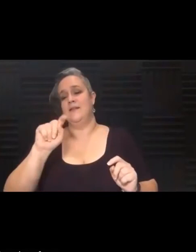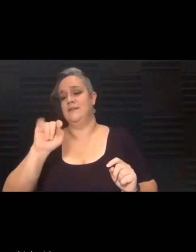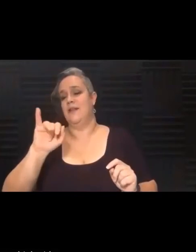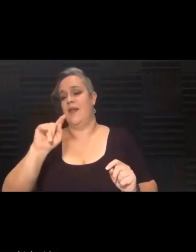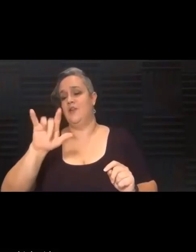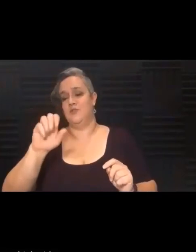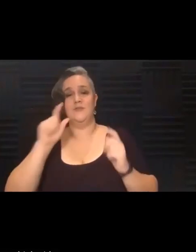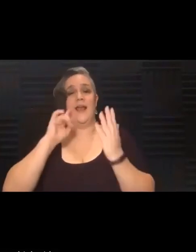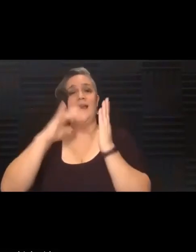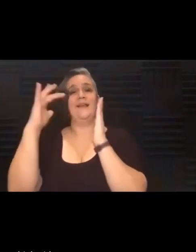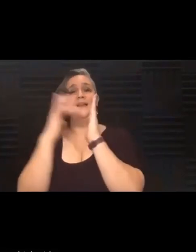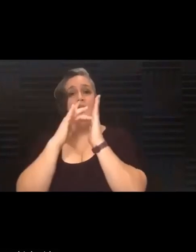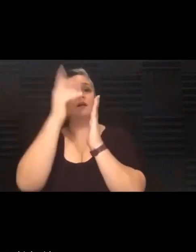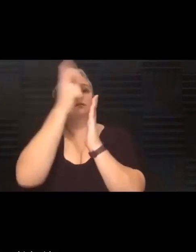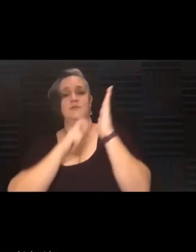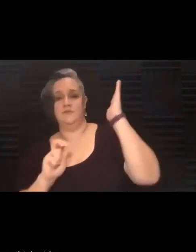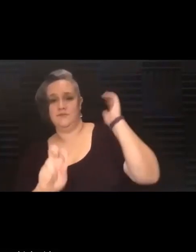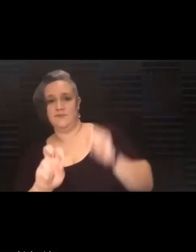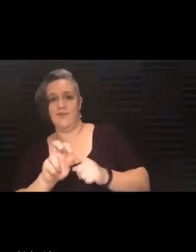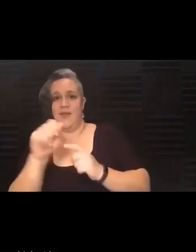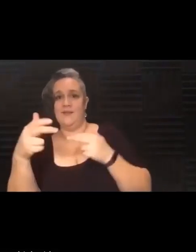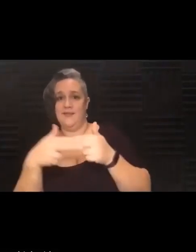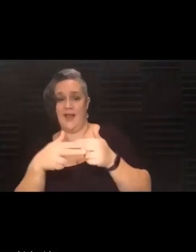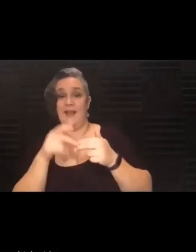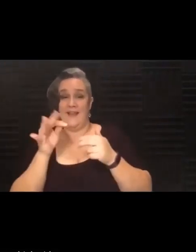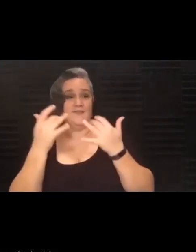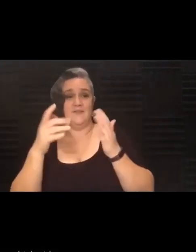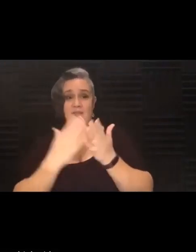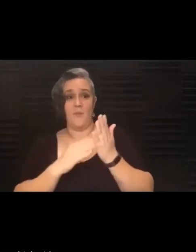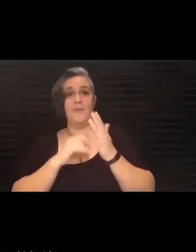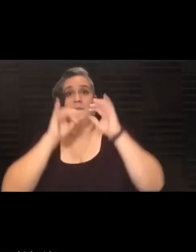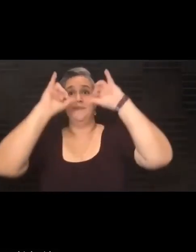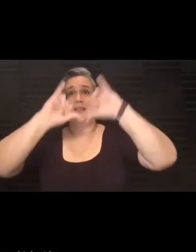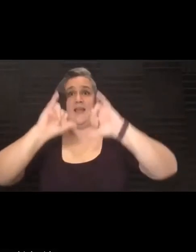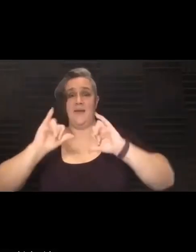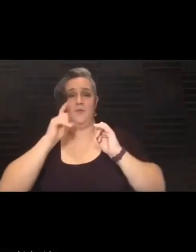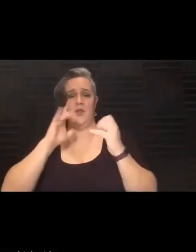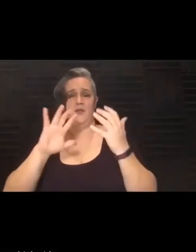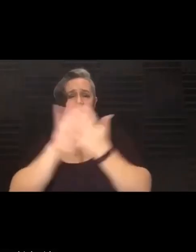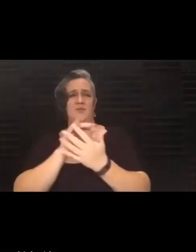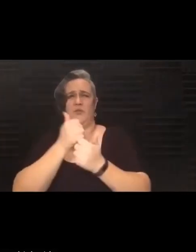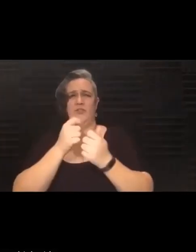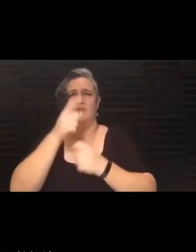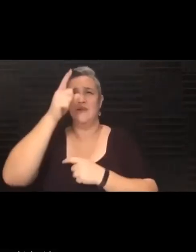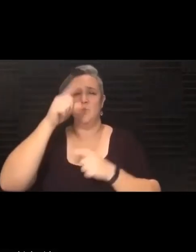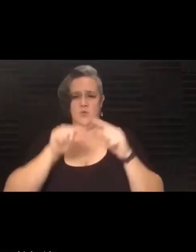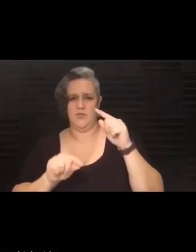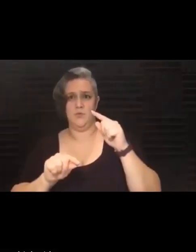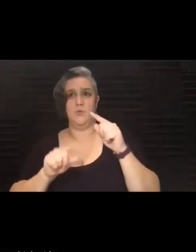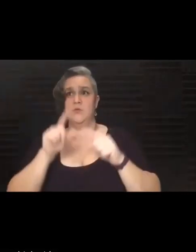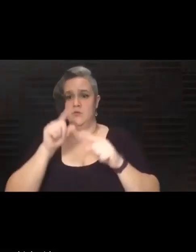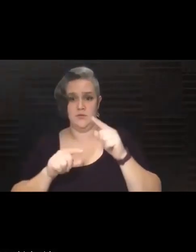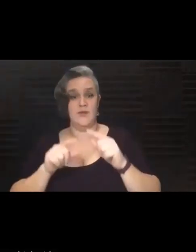that can make it very difficult to determine which slide you're on. If I am